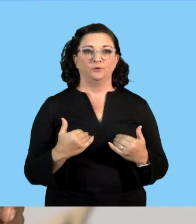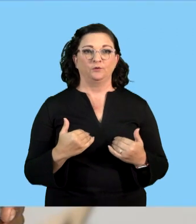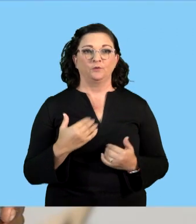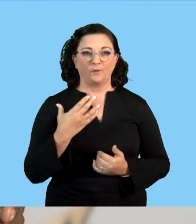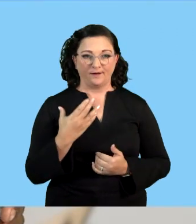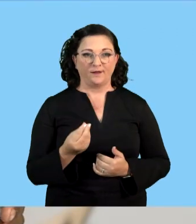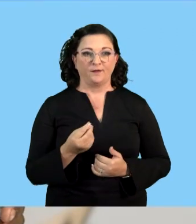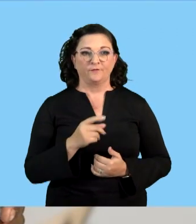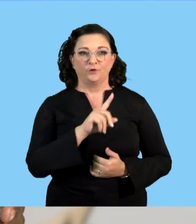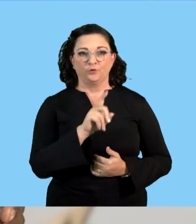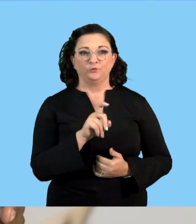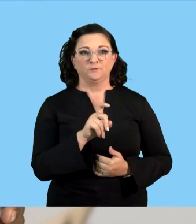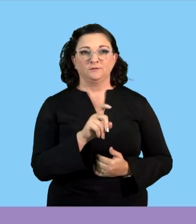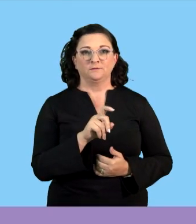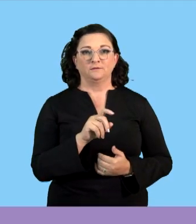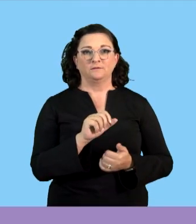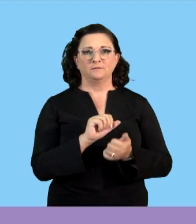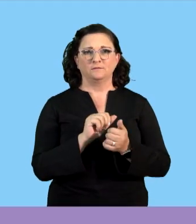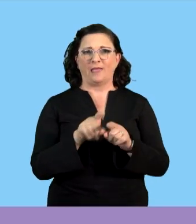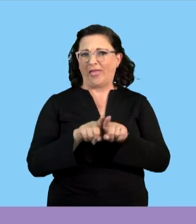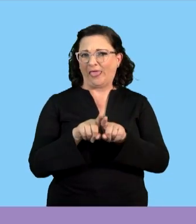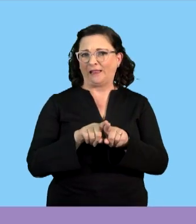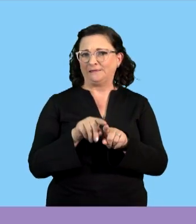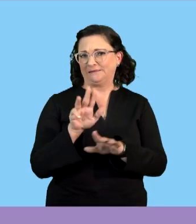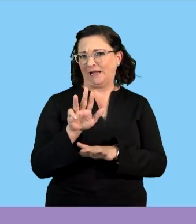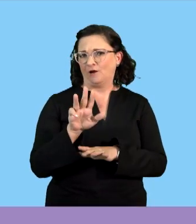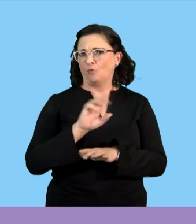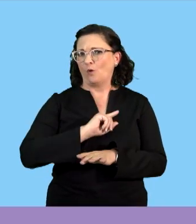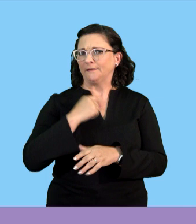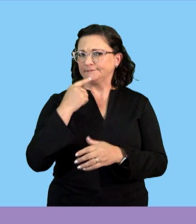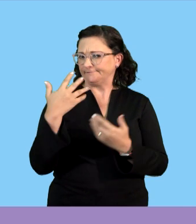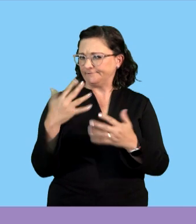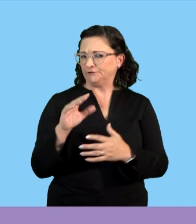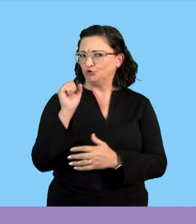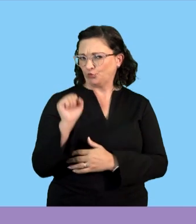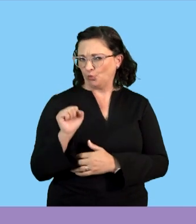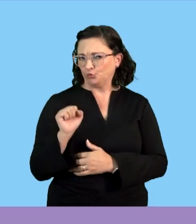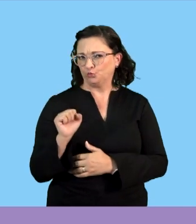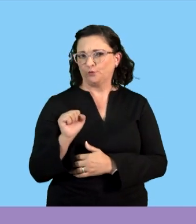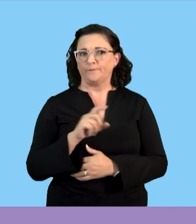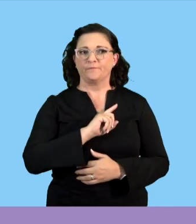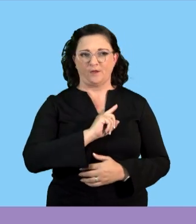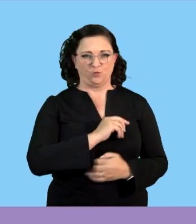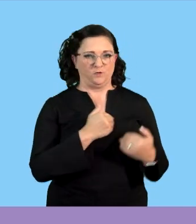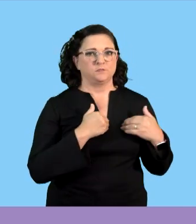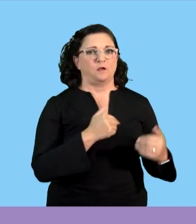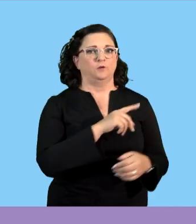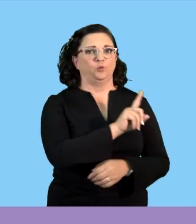with the first question, we're going to tick off athlete 9 because we said he is the shortest. So we start with